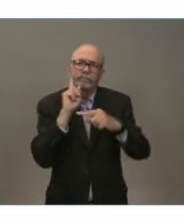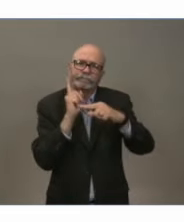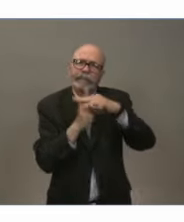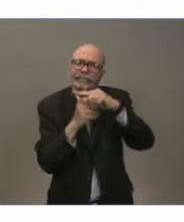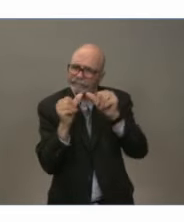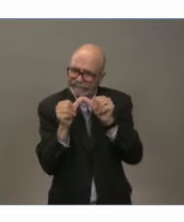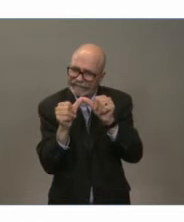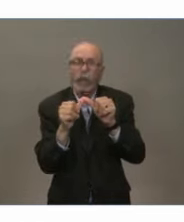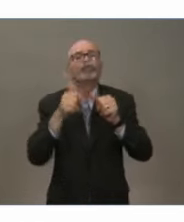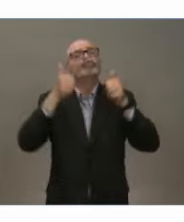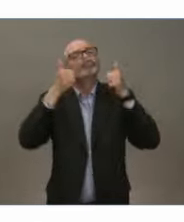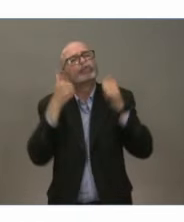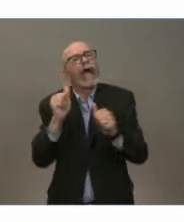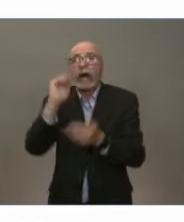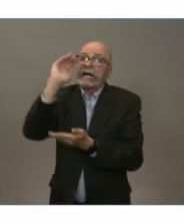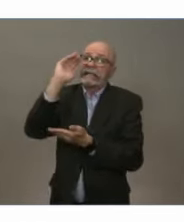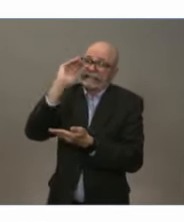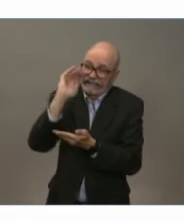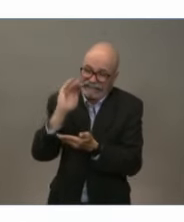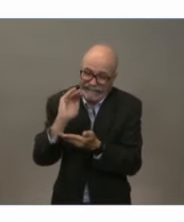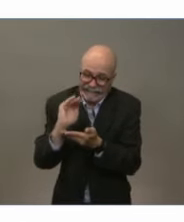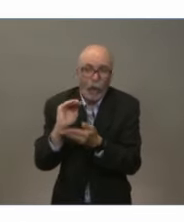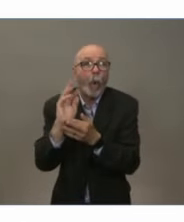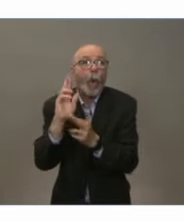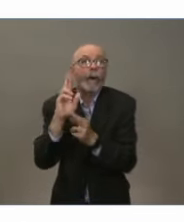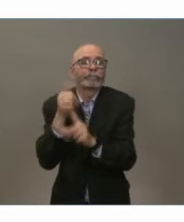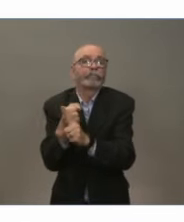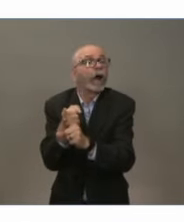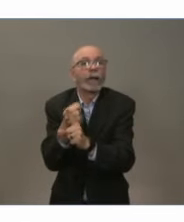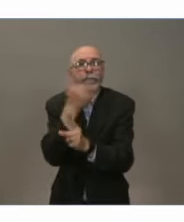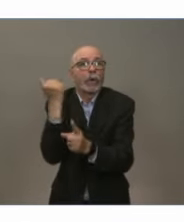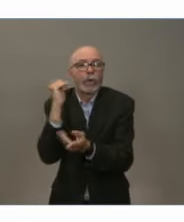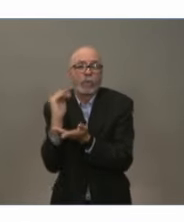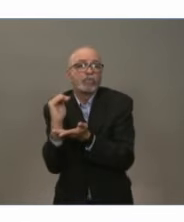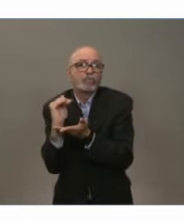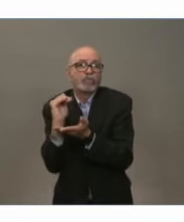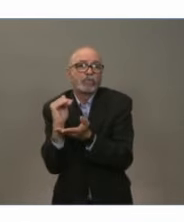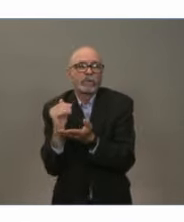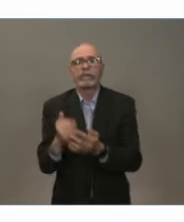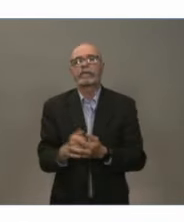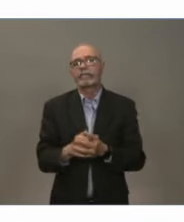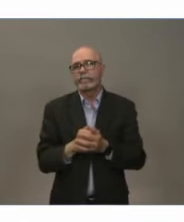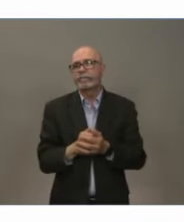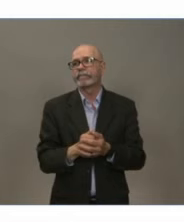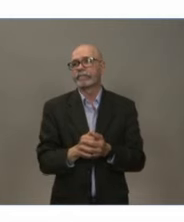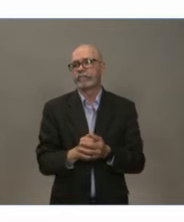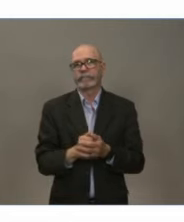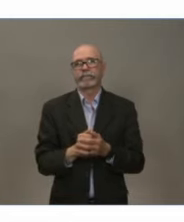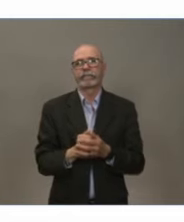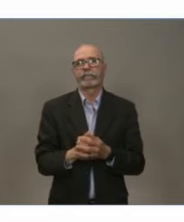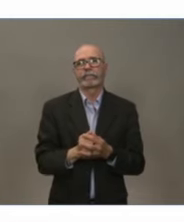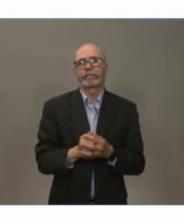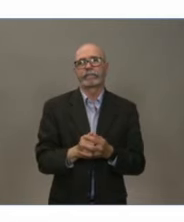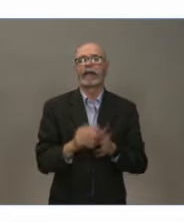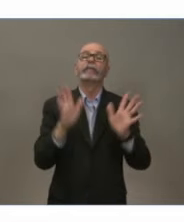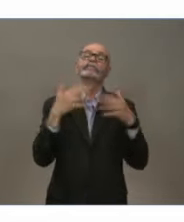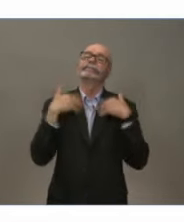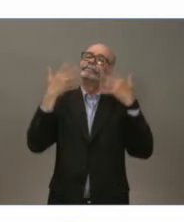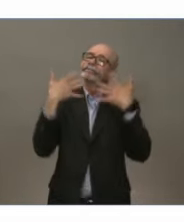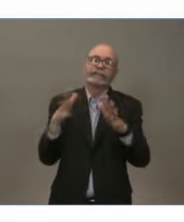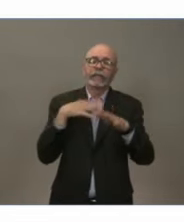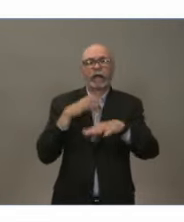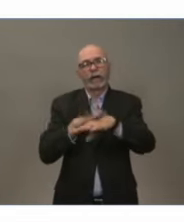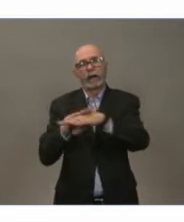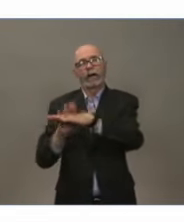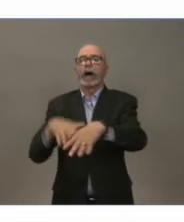as we've outlined in this presentation. As you've heard me explain over the last week or more, we have greatly expanded our